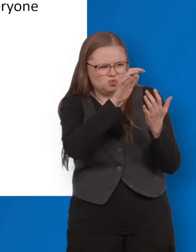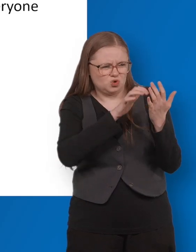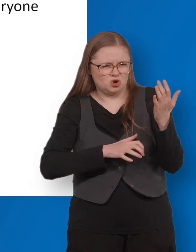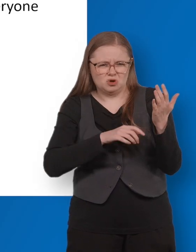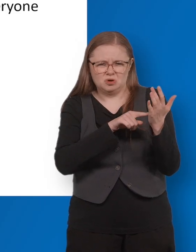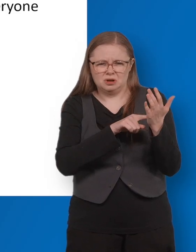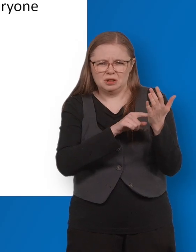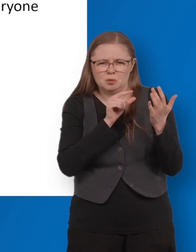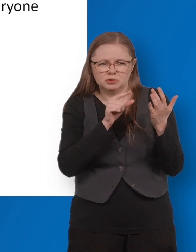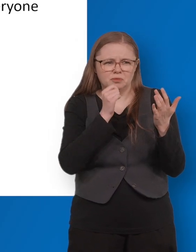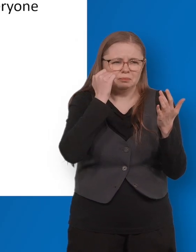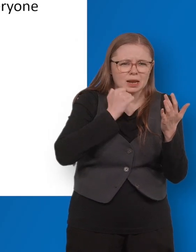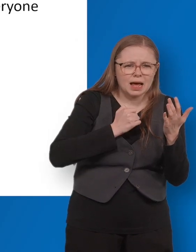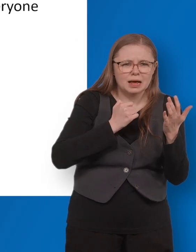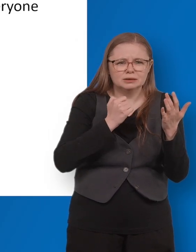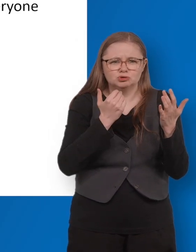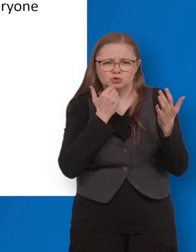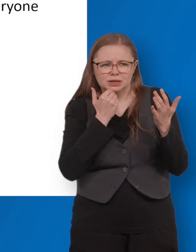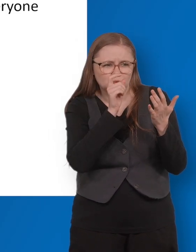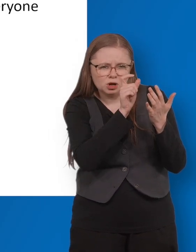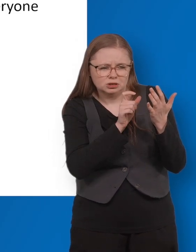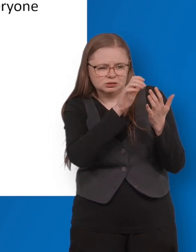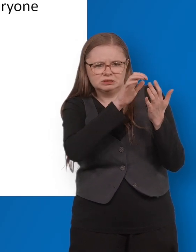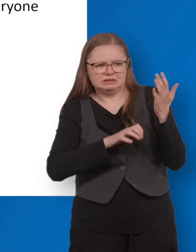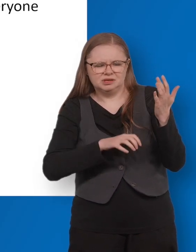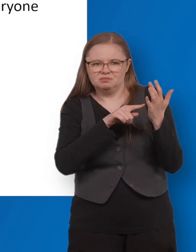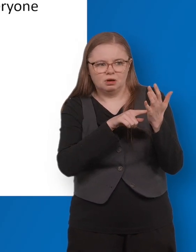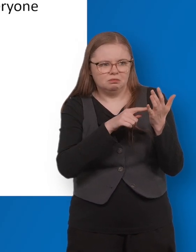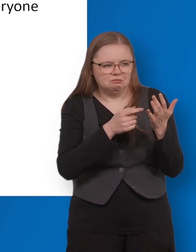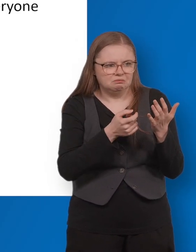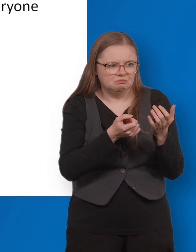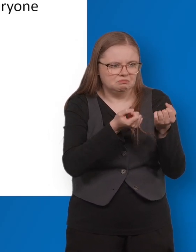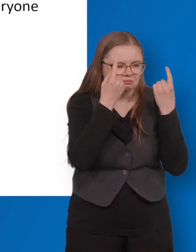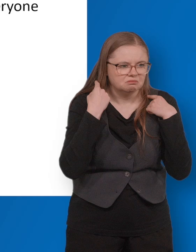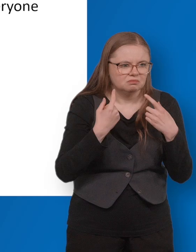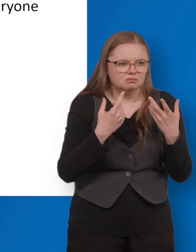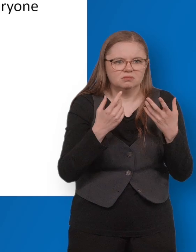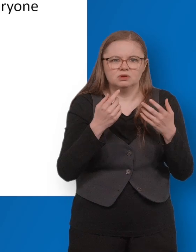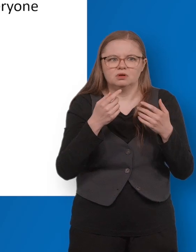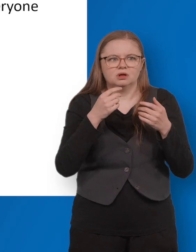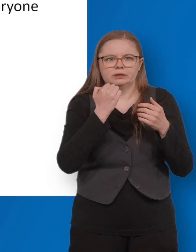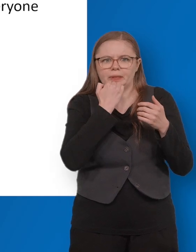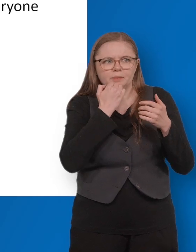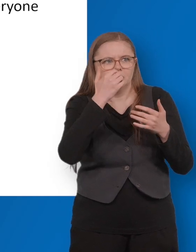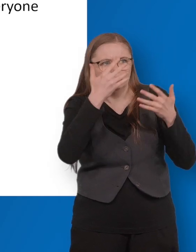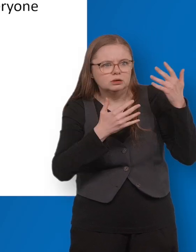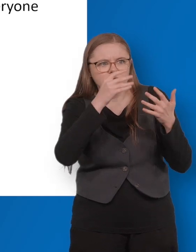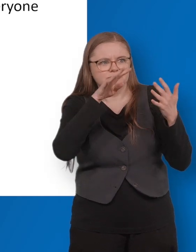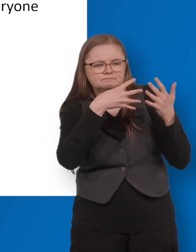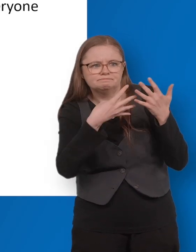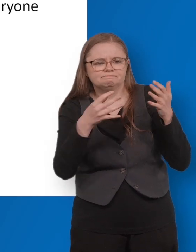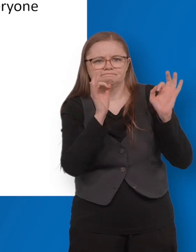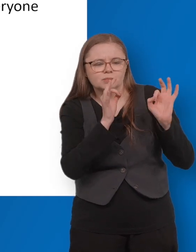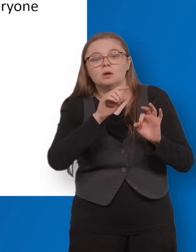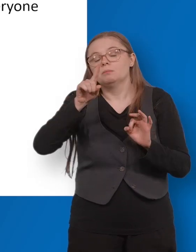wording. But actually, I'm really missing figures, because whereas their accessibility guidelines are, don't use figures, use text,